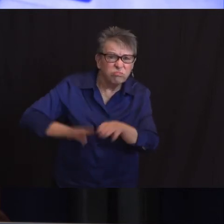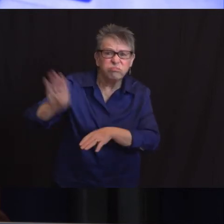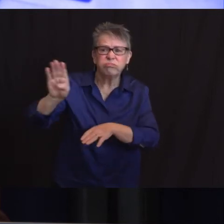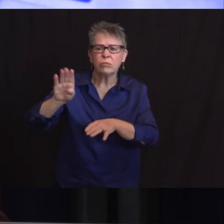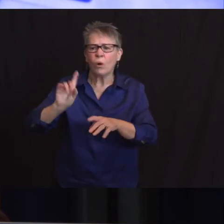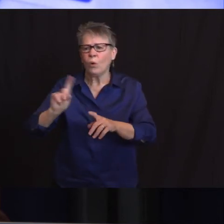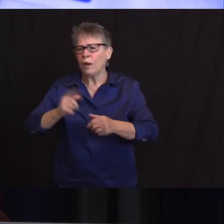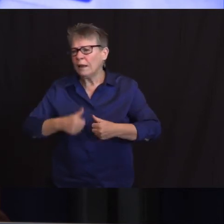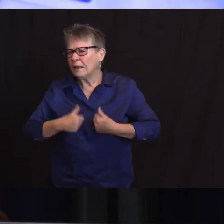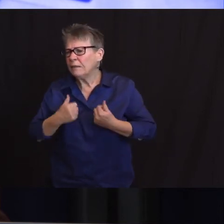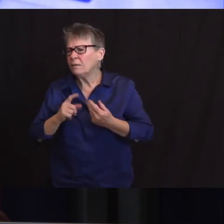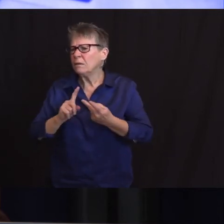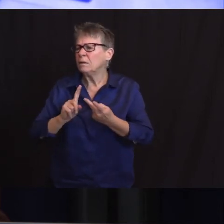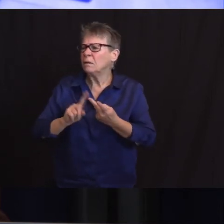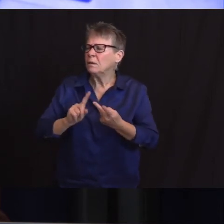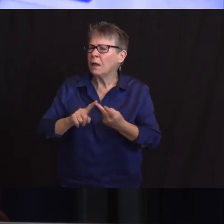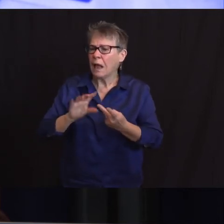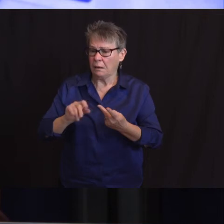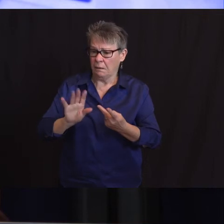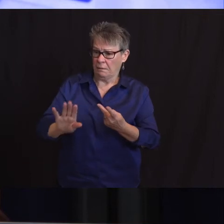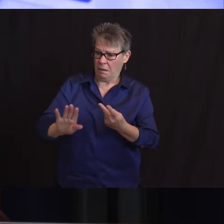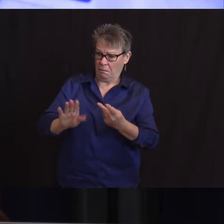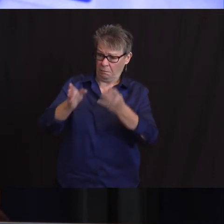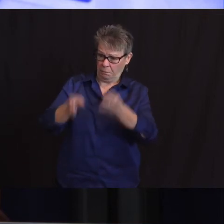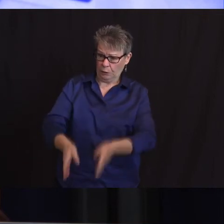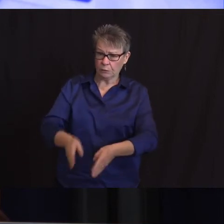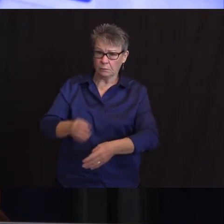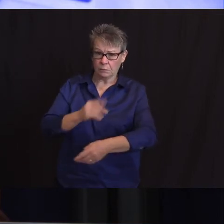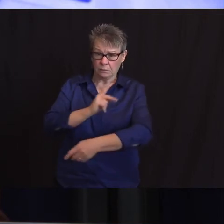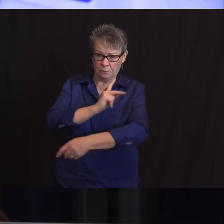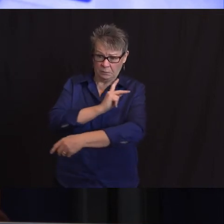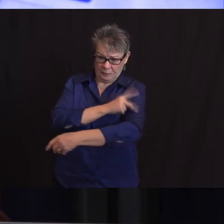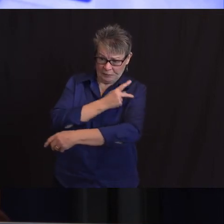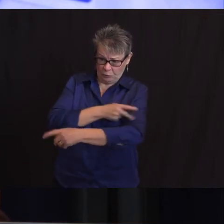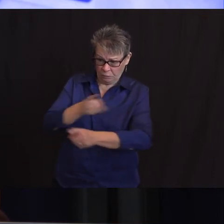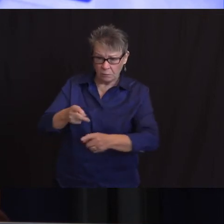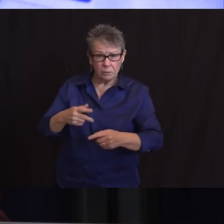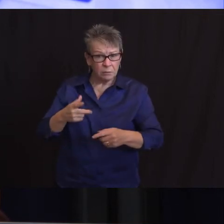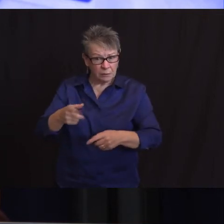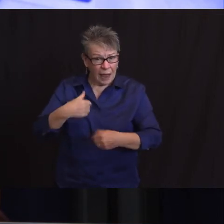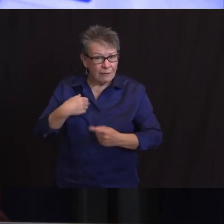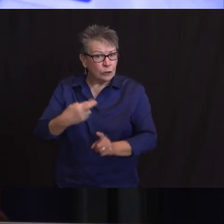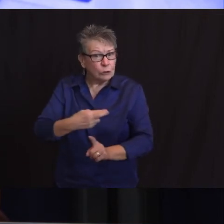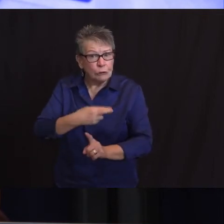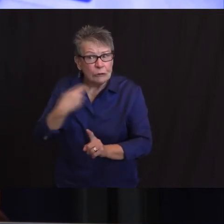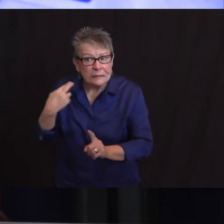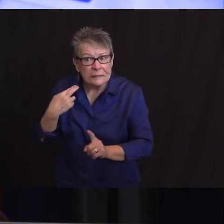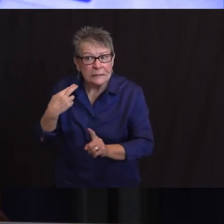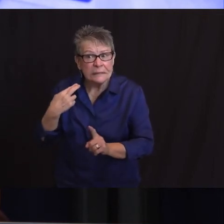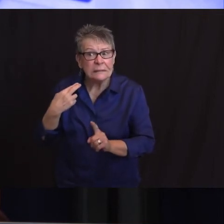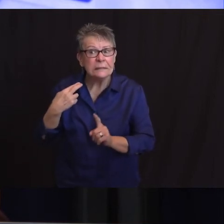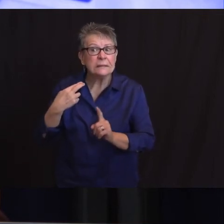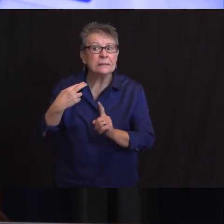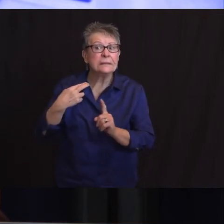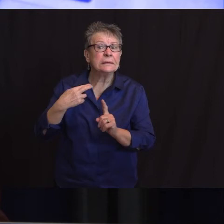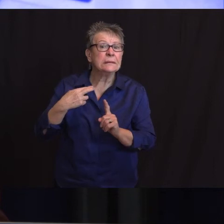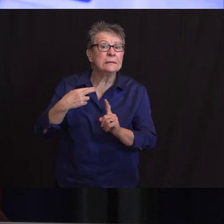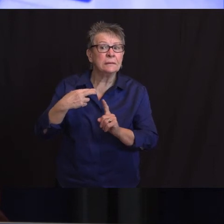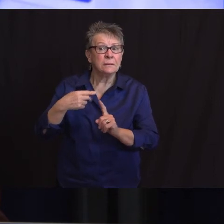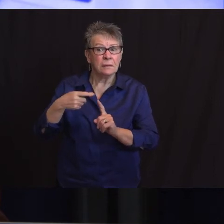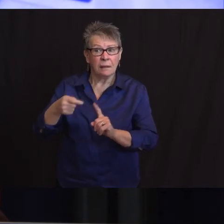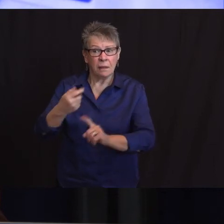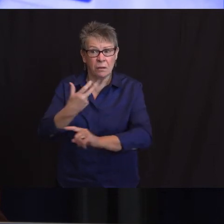contracting COVID-19 and the risks of COVID-19 not only to the woman, but